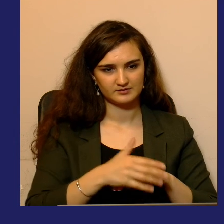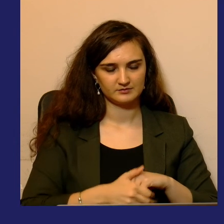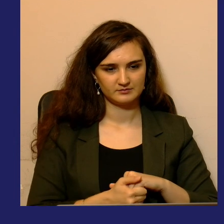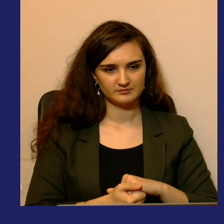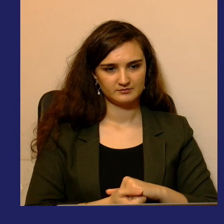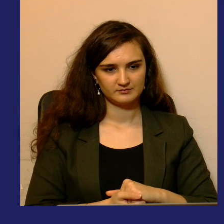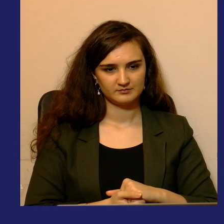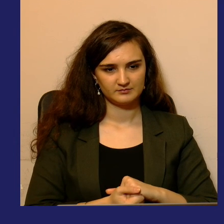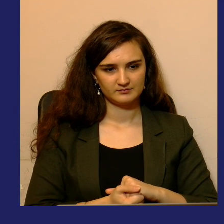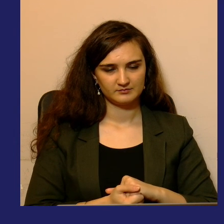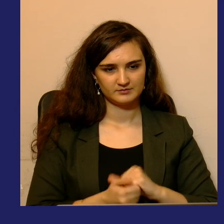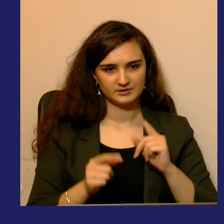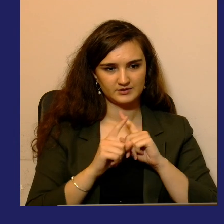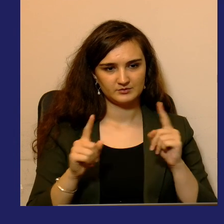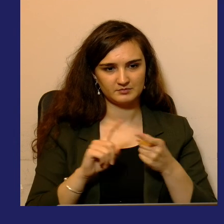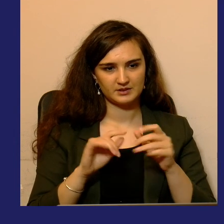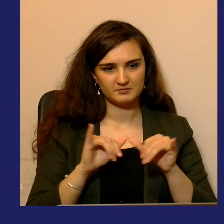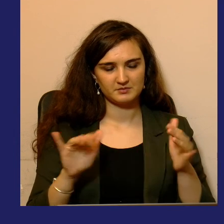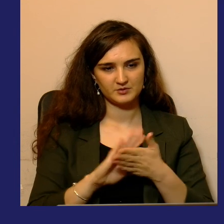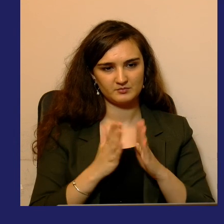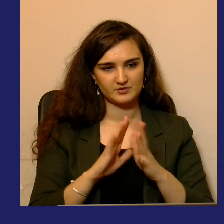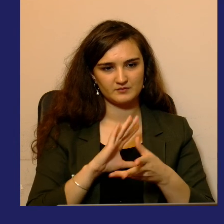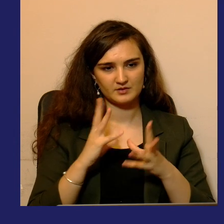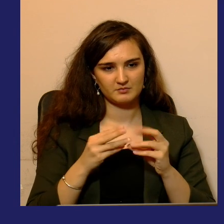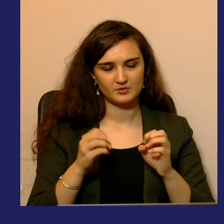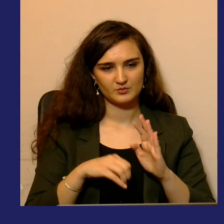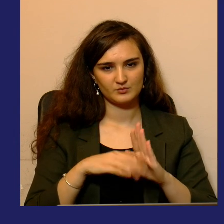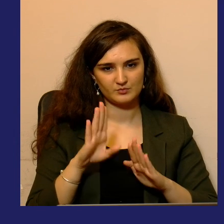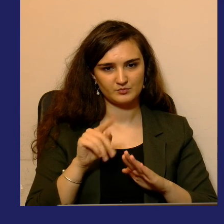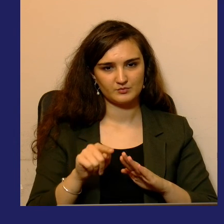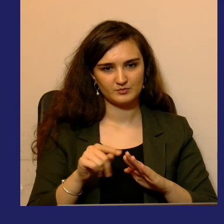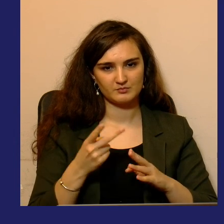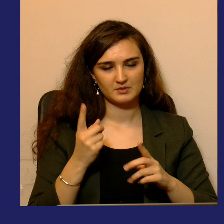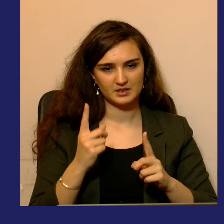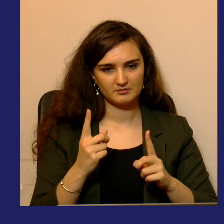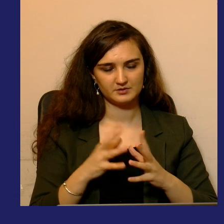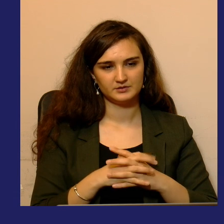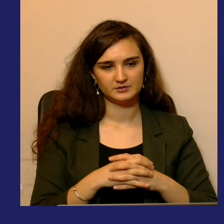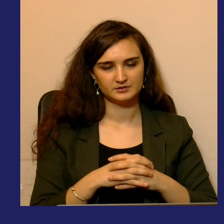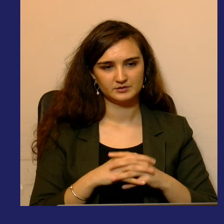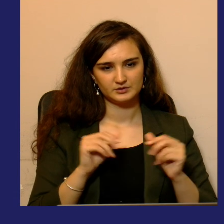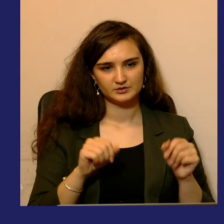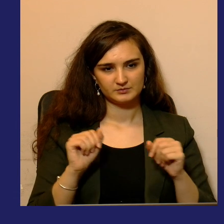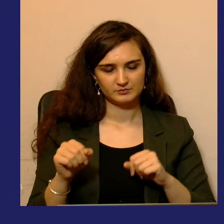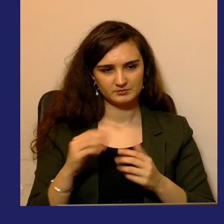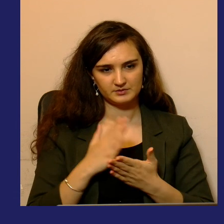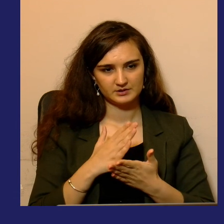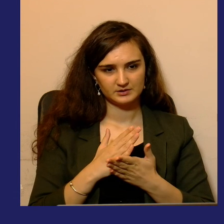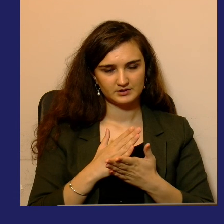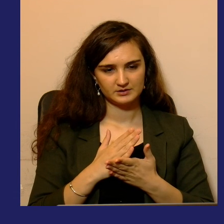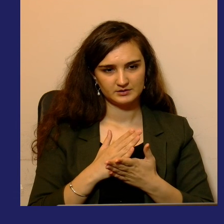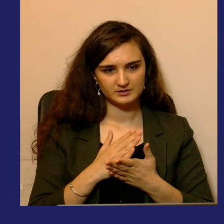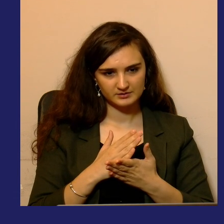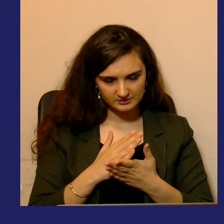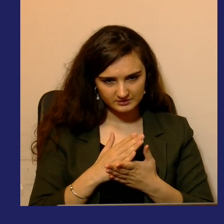COVID. There is more opportunity, fewer checks and balances. But I think the last thing that Catherine said